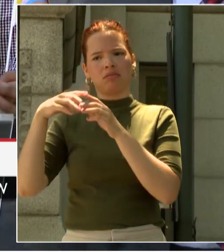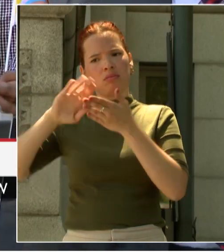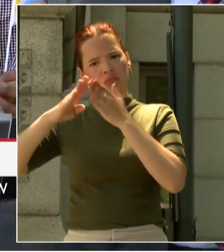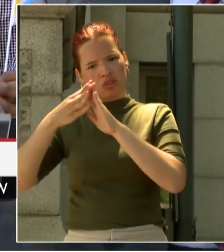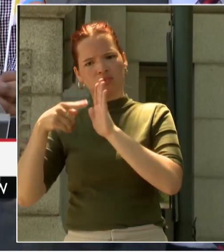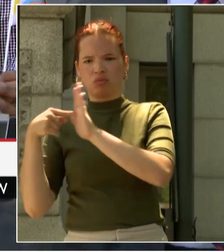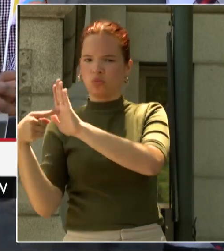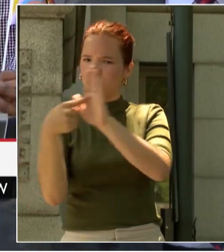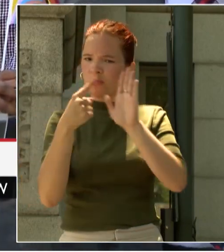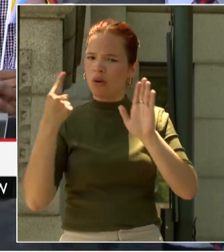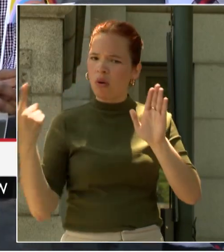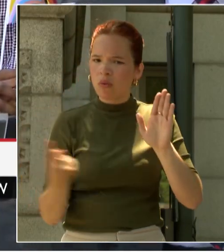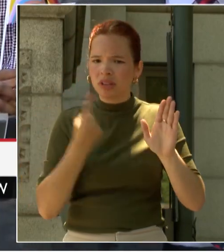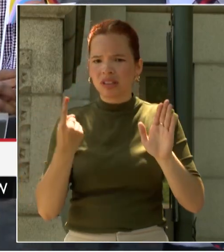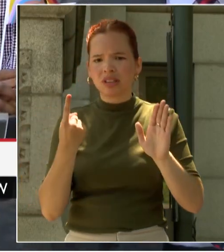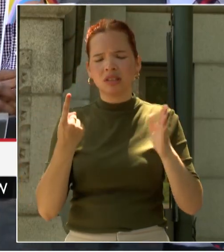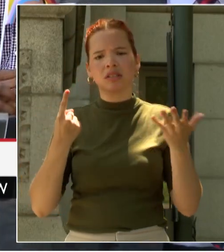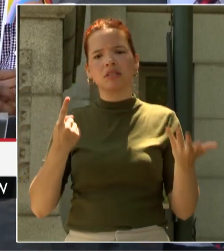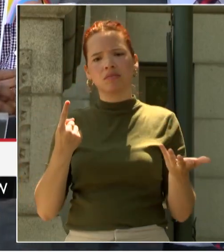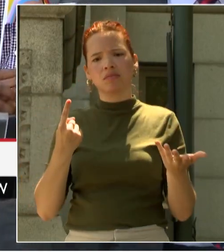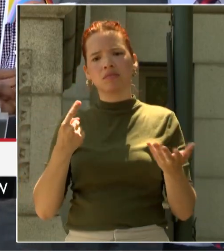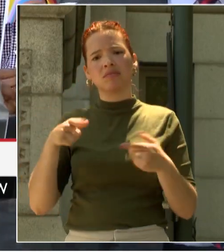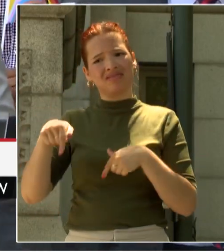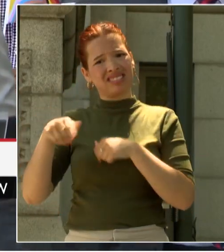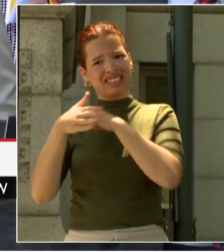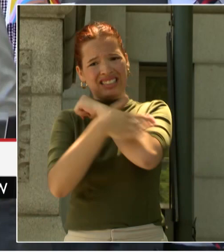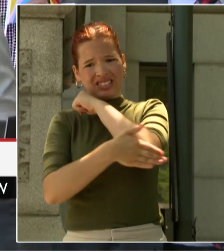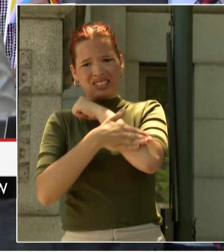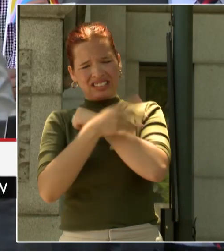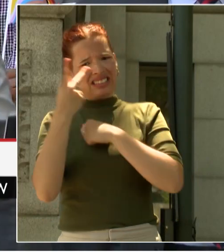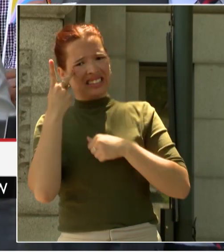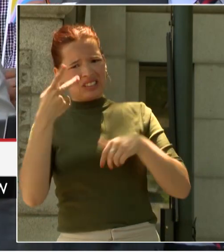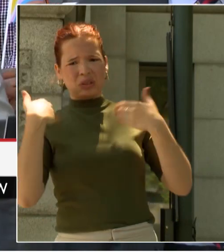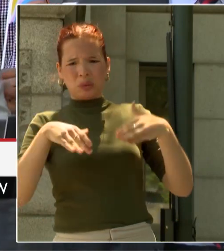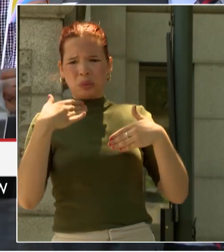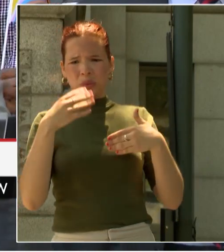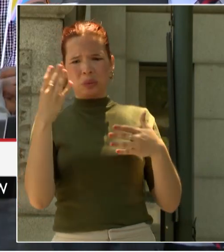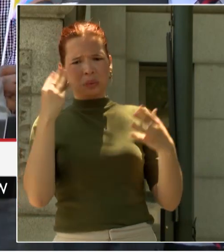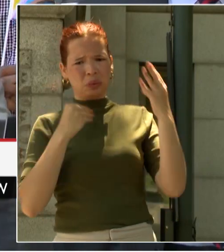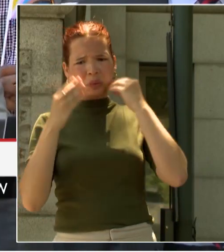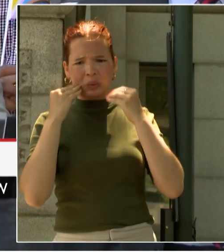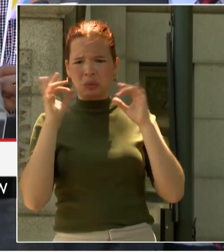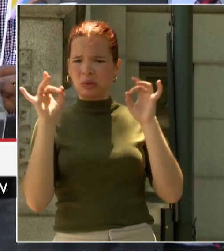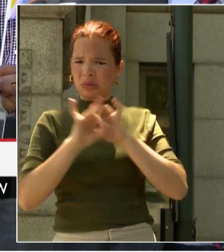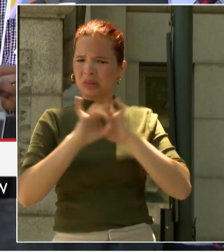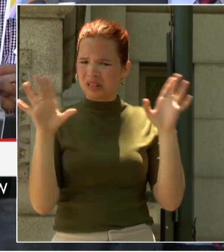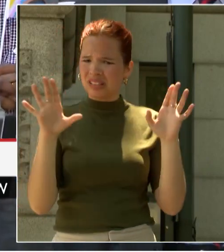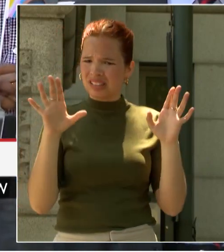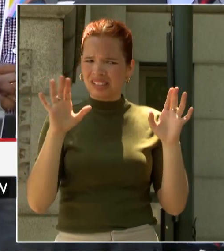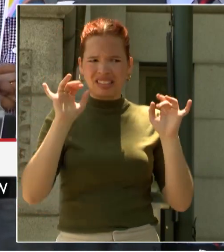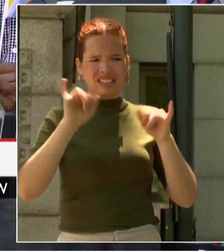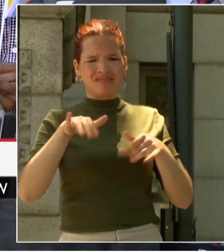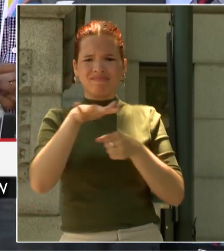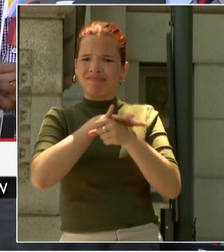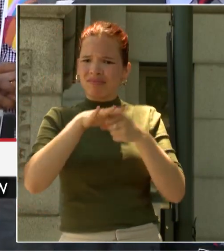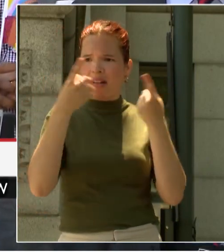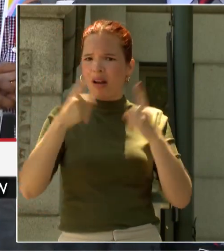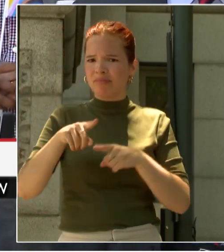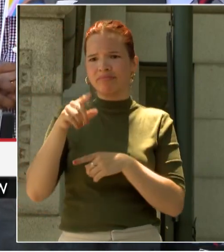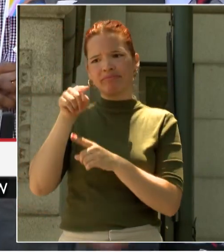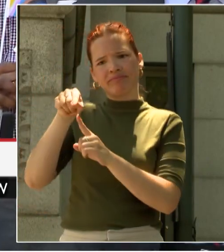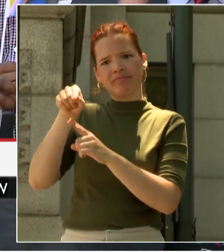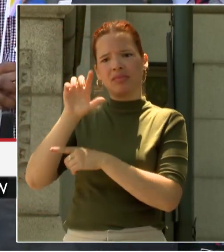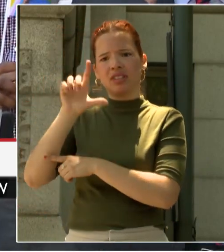mentioned, when our country is facing alarming introductions of anti-LGBTQIA plus legislation, putting our